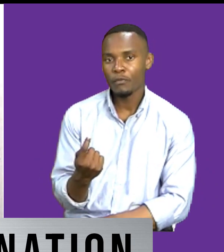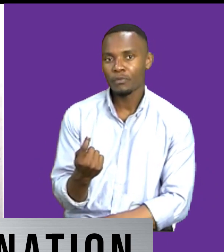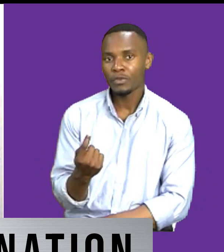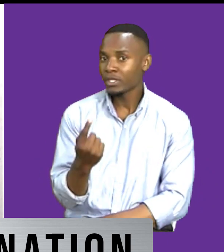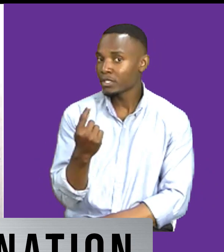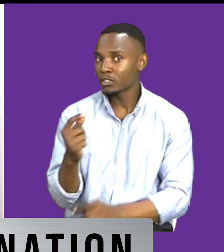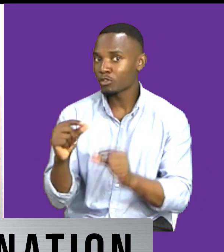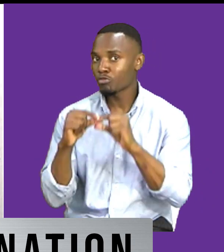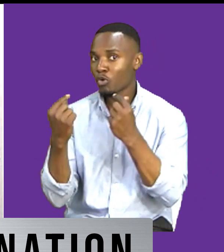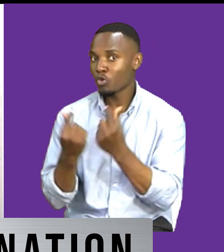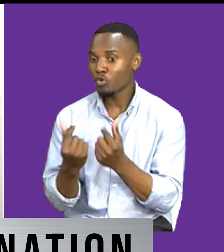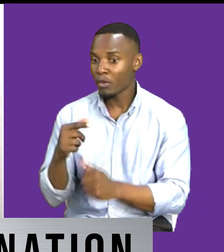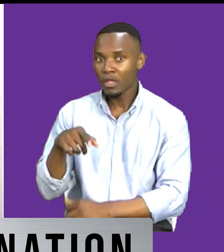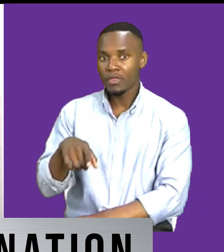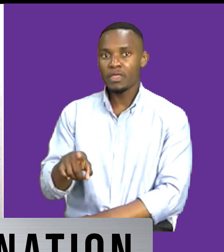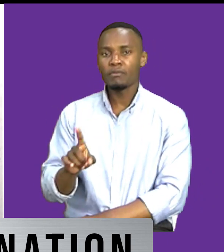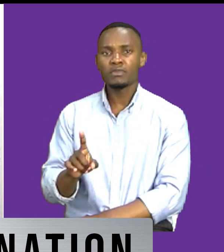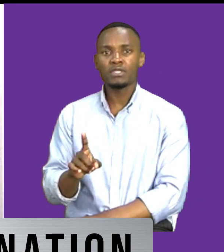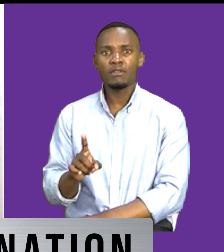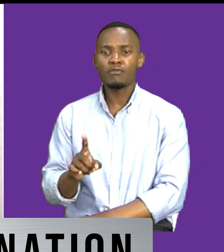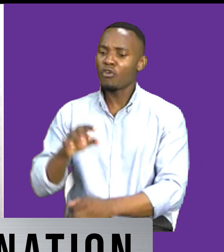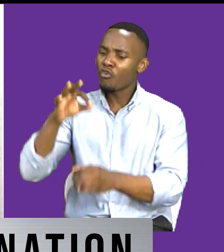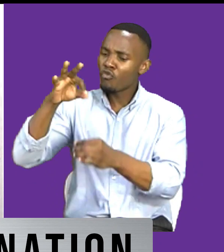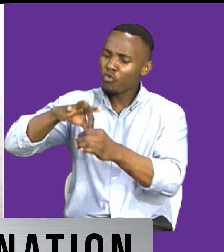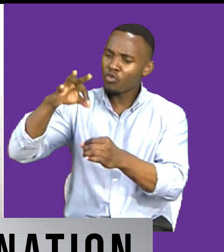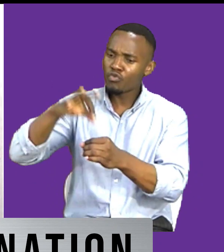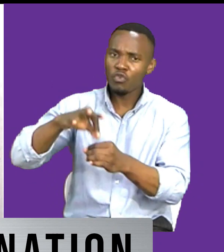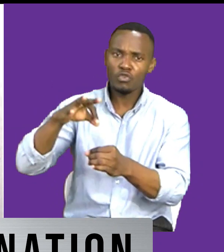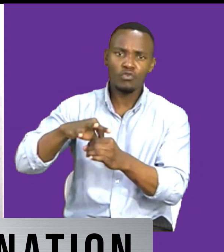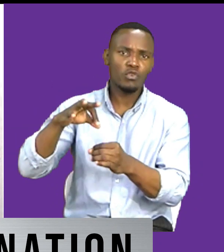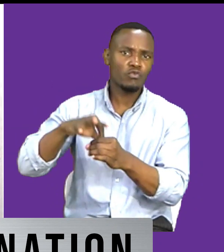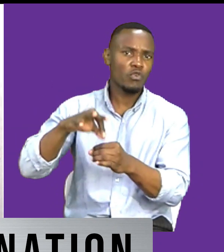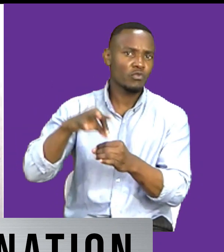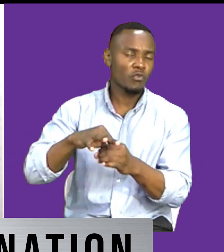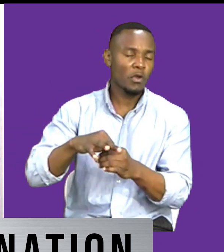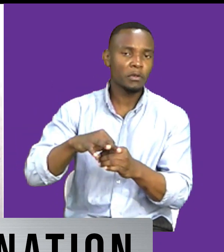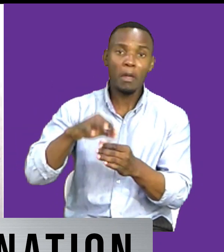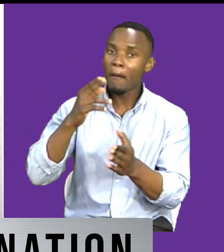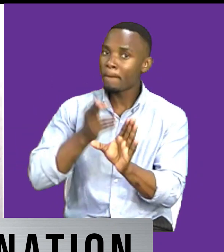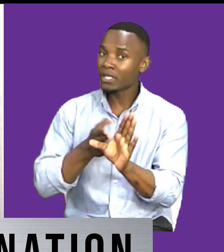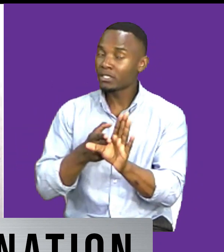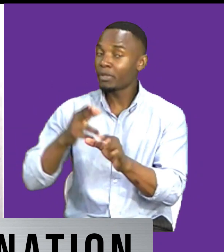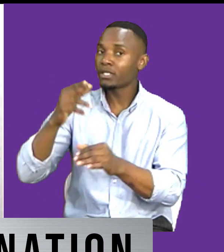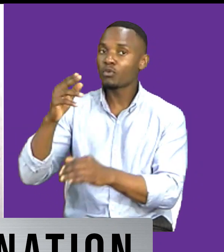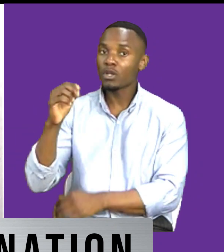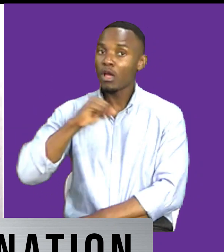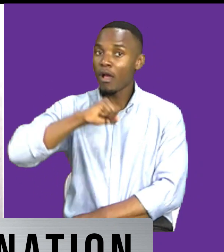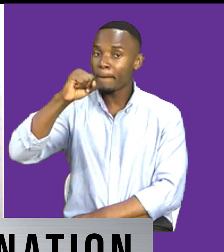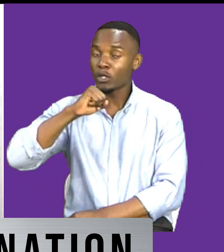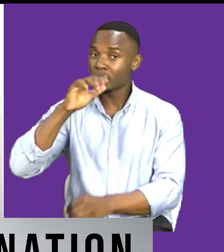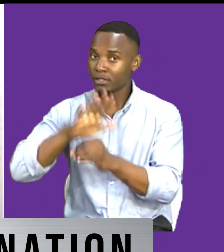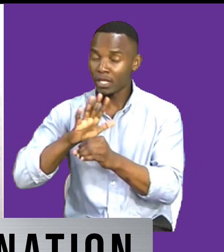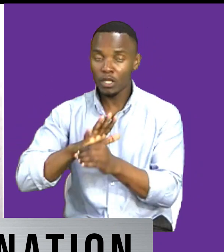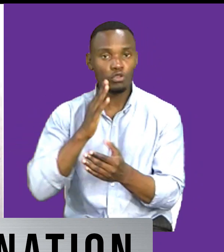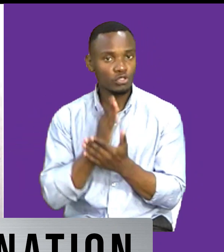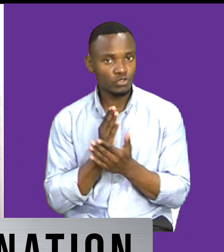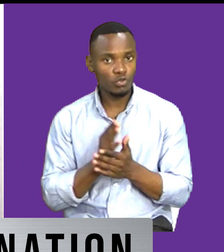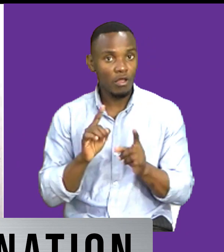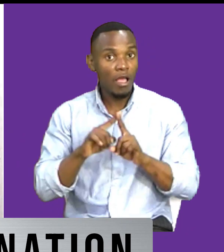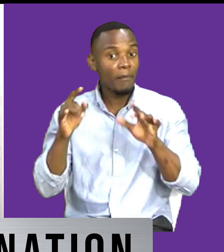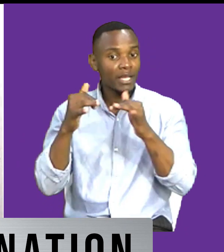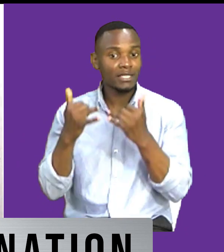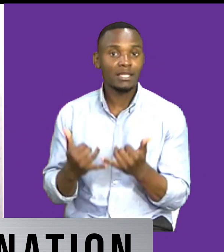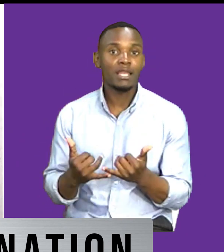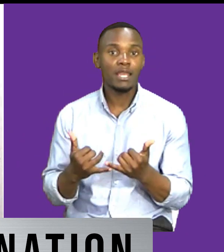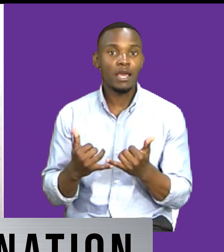that was they are the ones who've been voting before and getting involved in politics. But saizi, lack